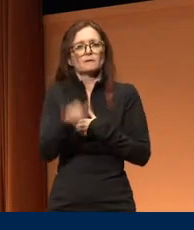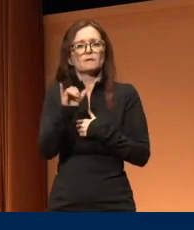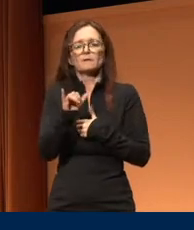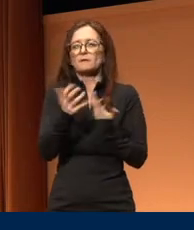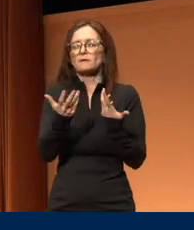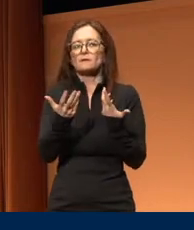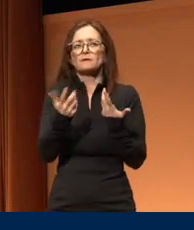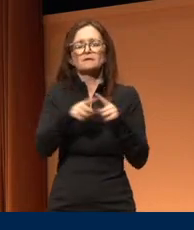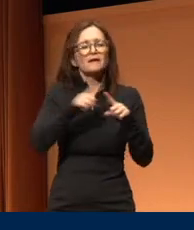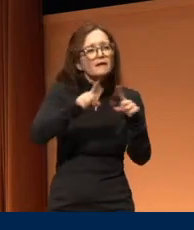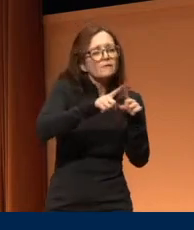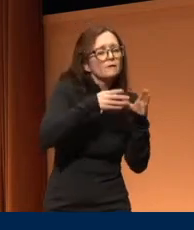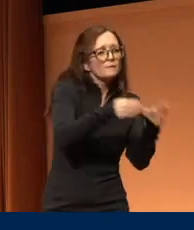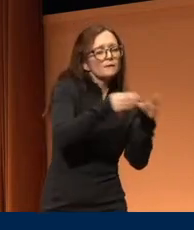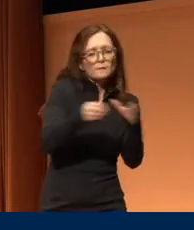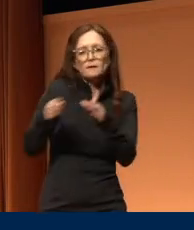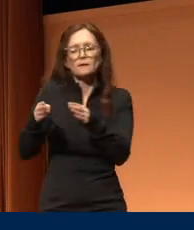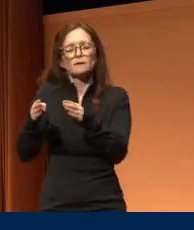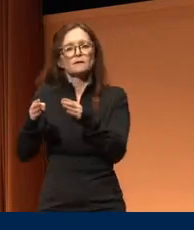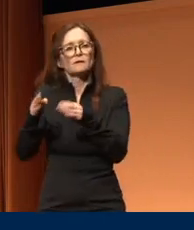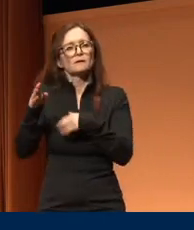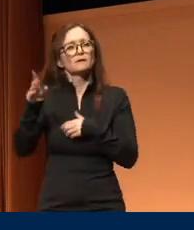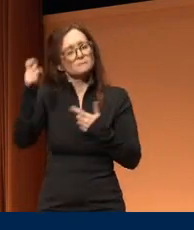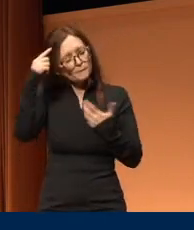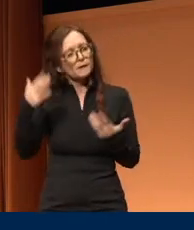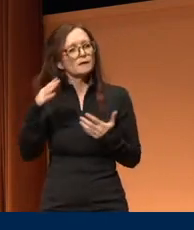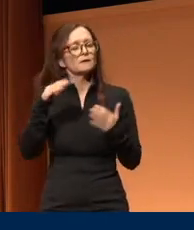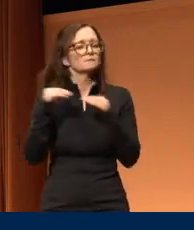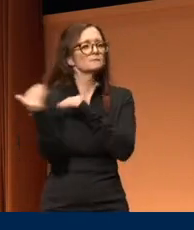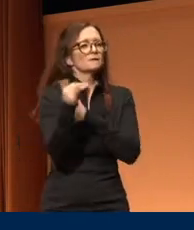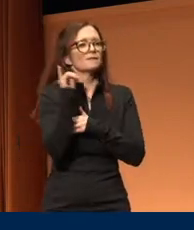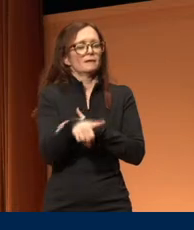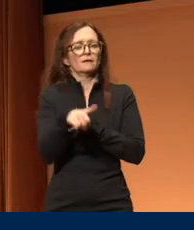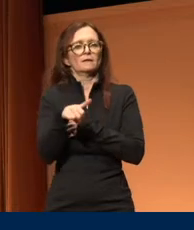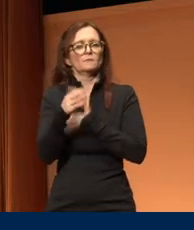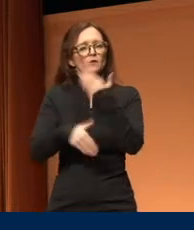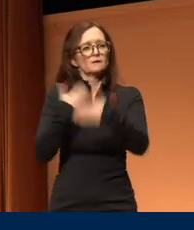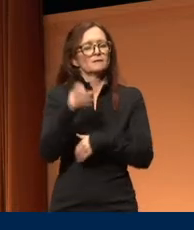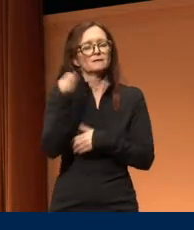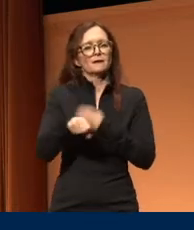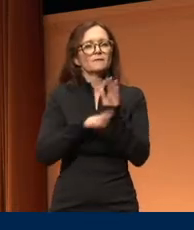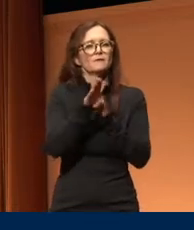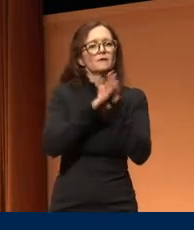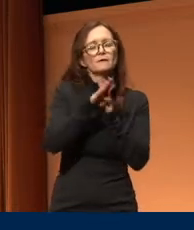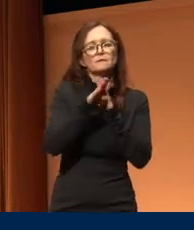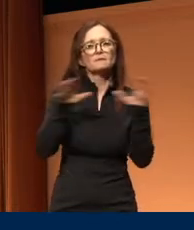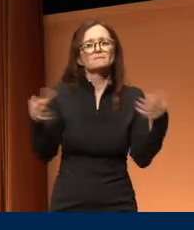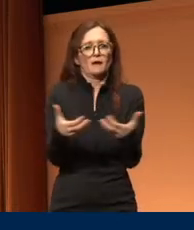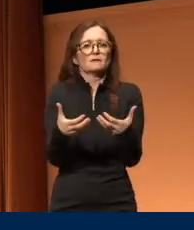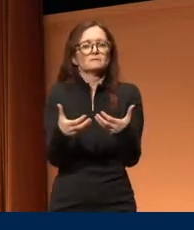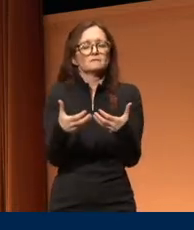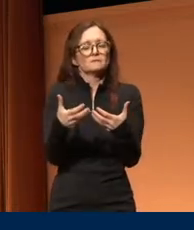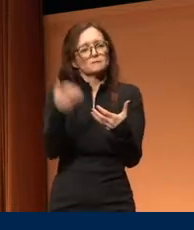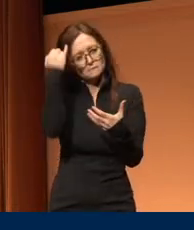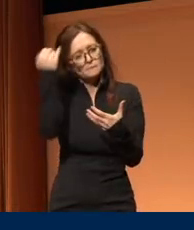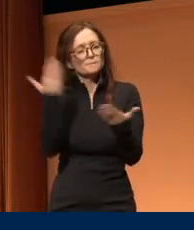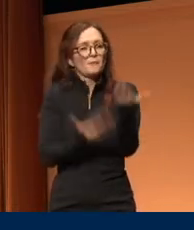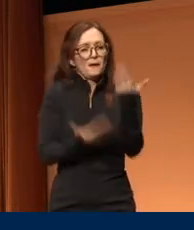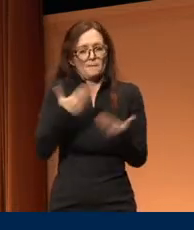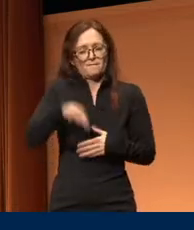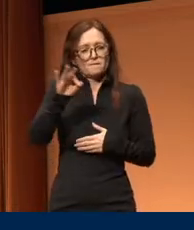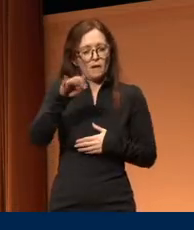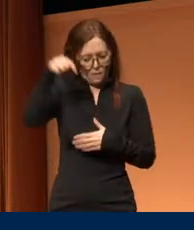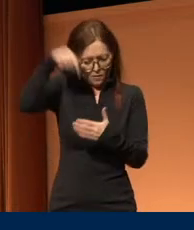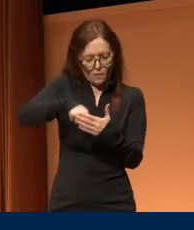epistemic dimension of democratic politics, namely the way democratic procedures can generate a form of collective intelligence, perhaps even truth or